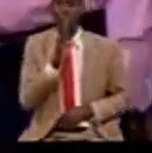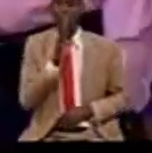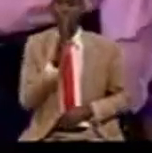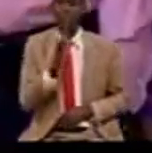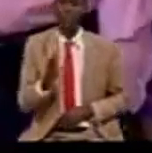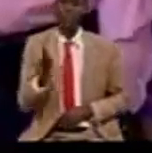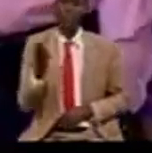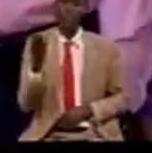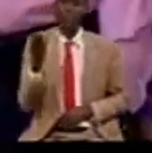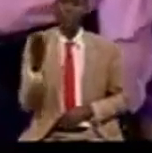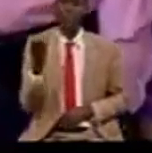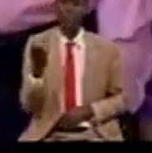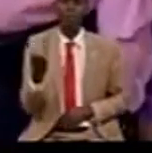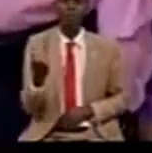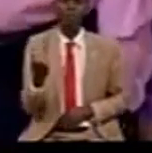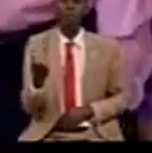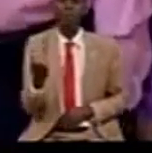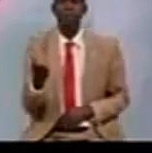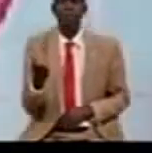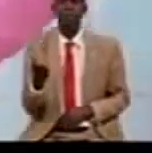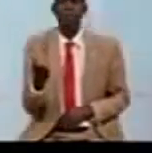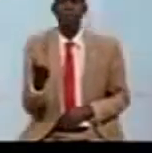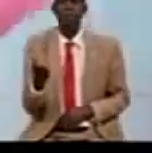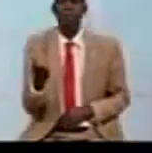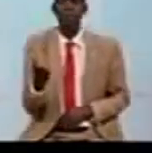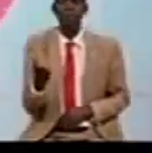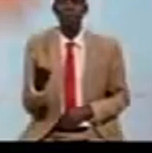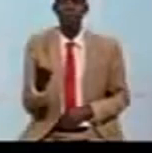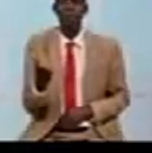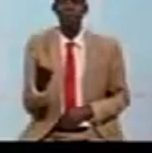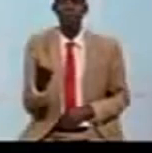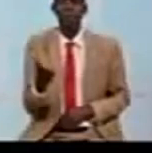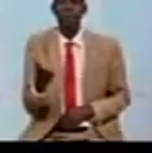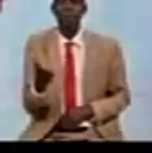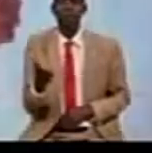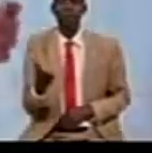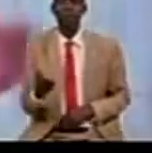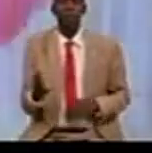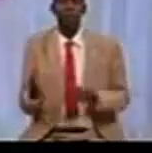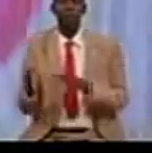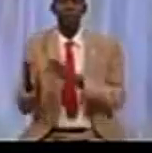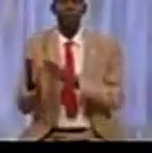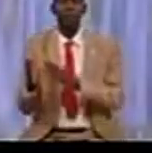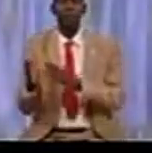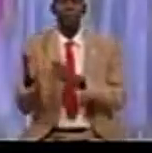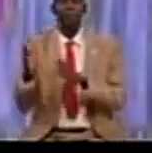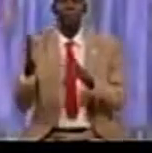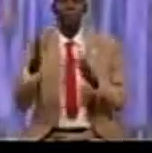Yeah.